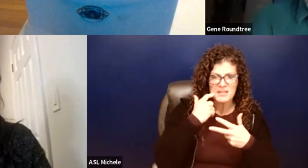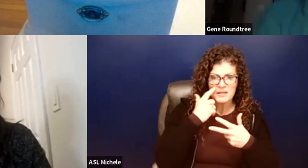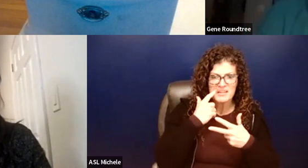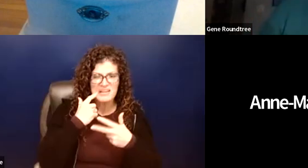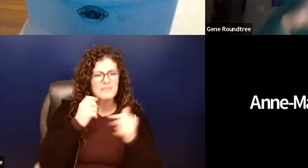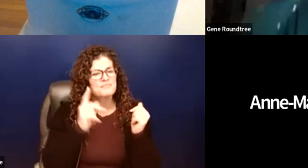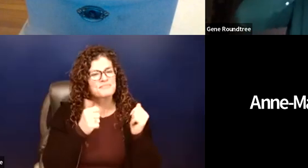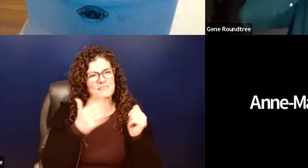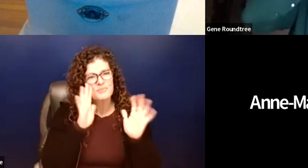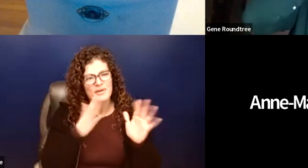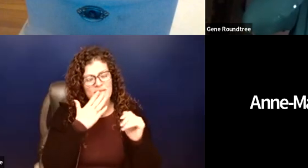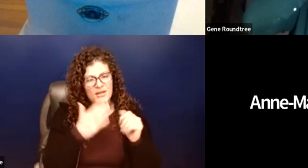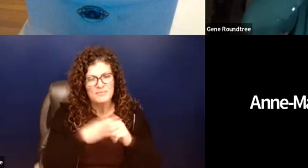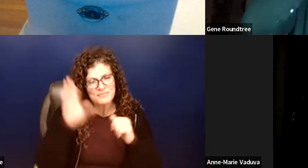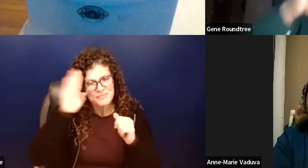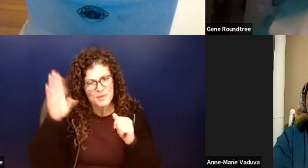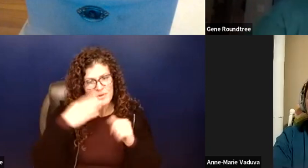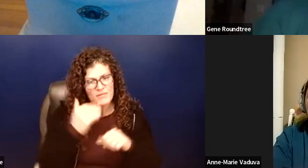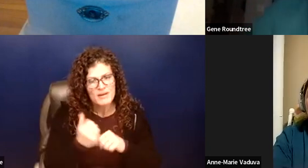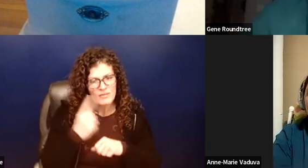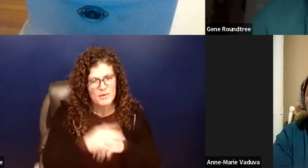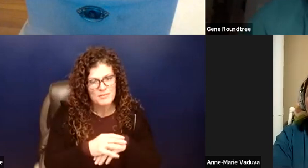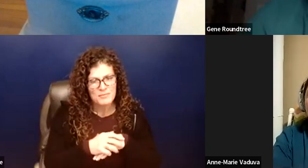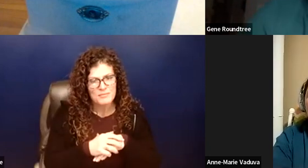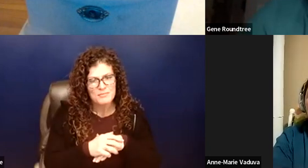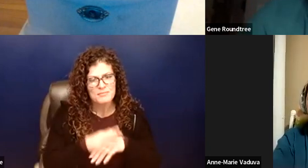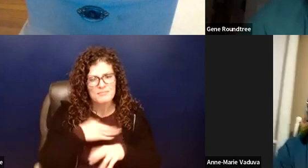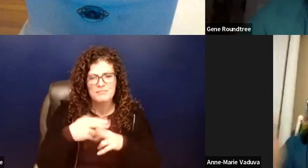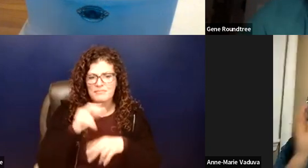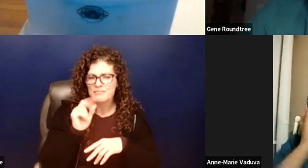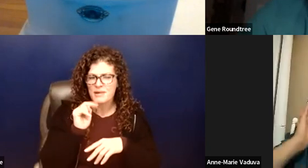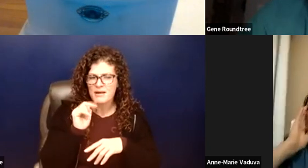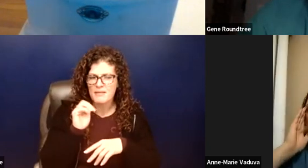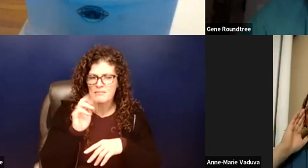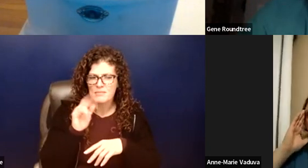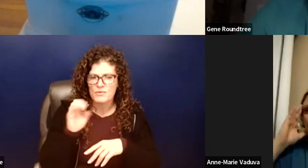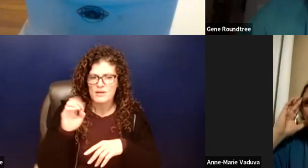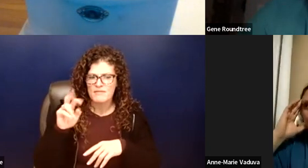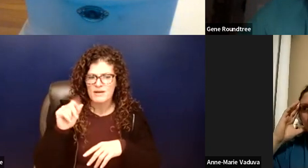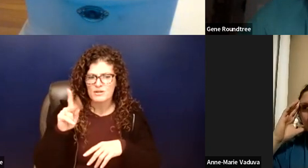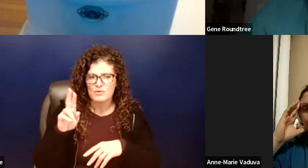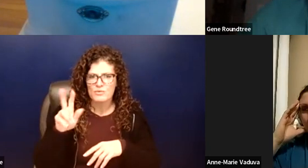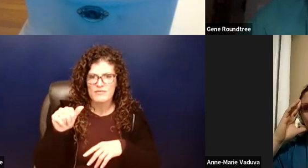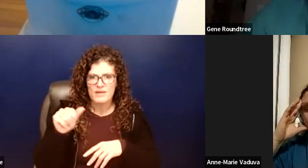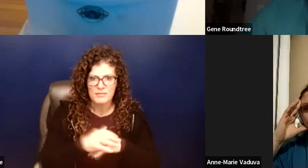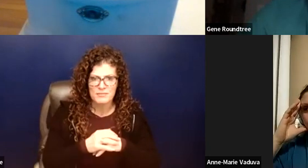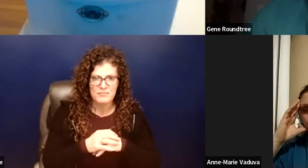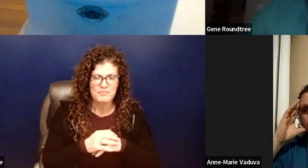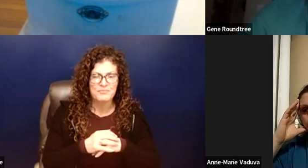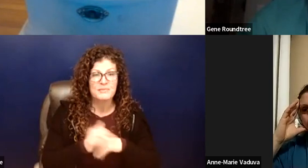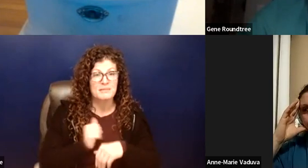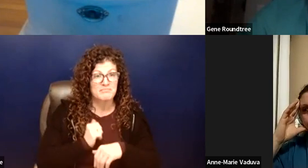Okay, great. Hi, everybody. My name is Anne-Marie Vaduba. I'm a